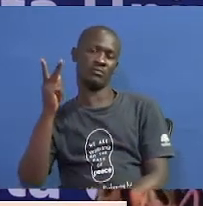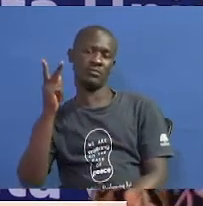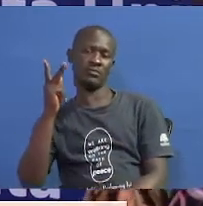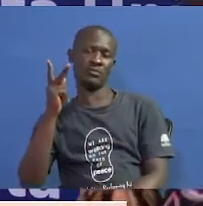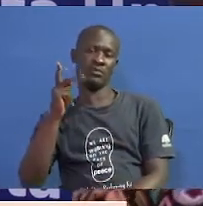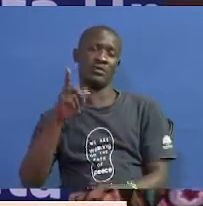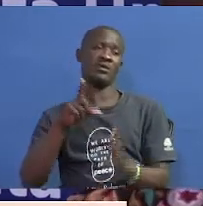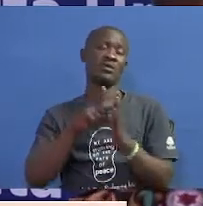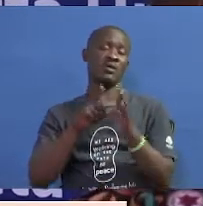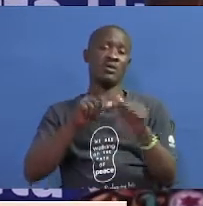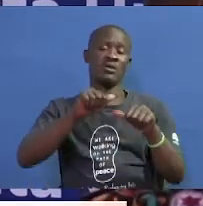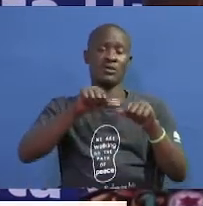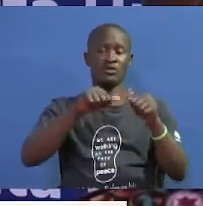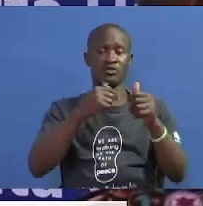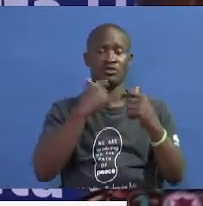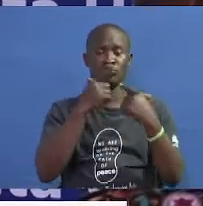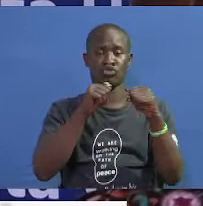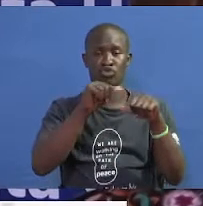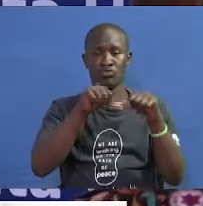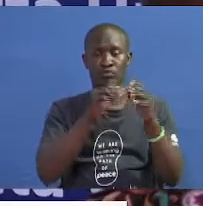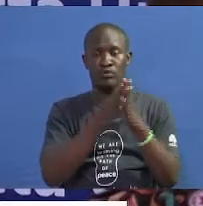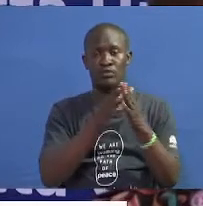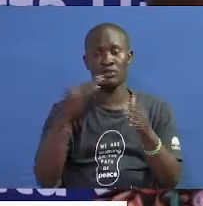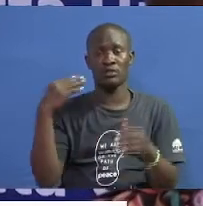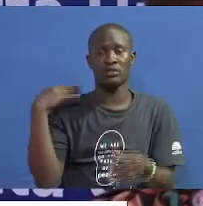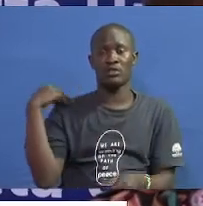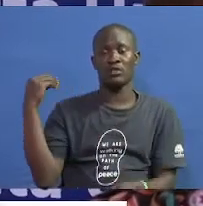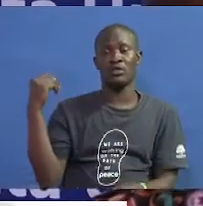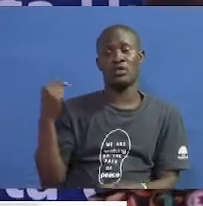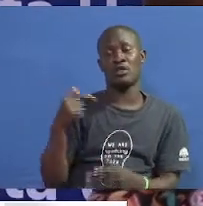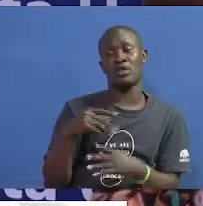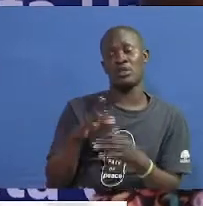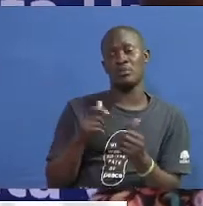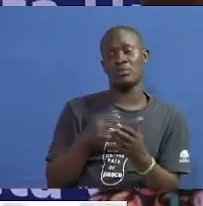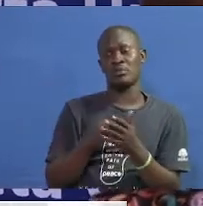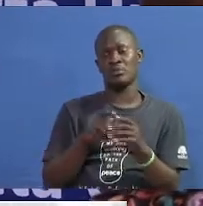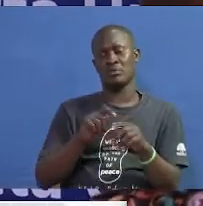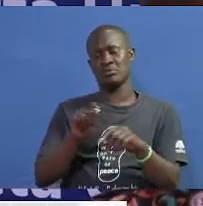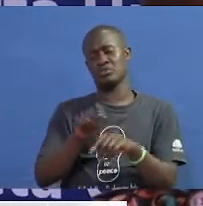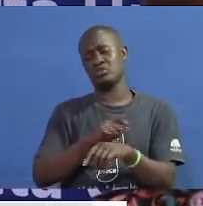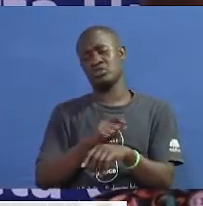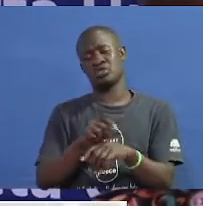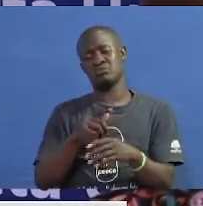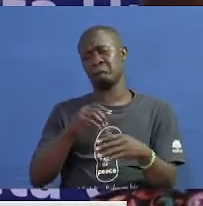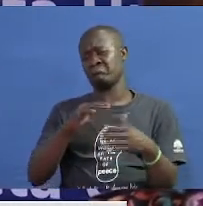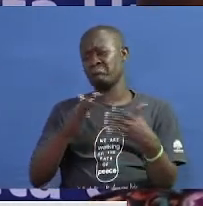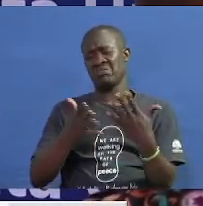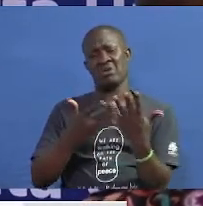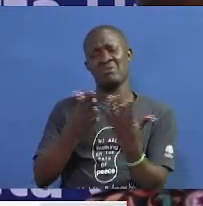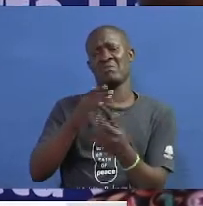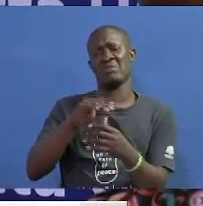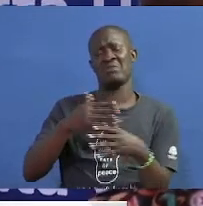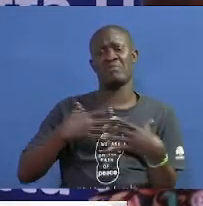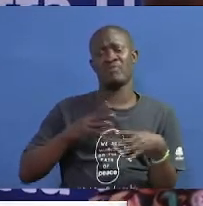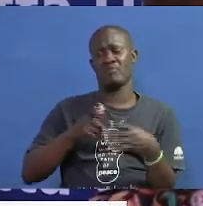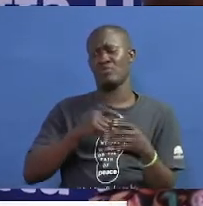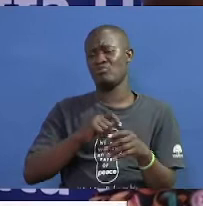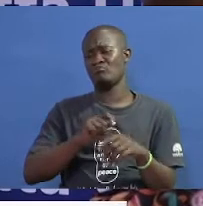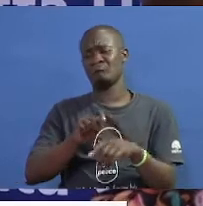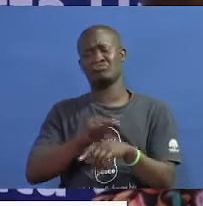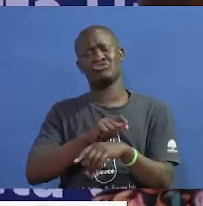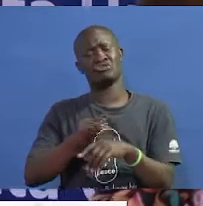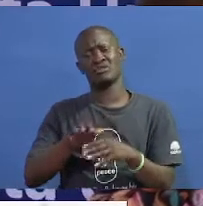Okay, let's talk about the numbers now of the trainees and people you've been able to train. I've seen a number of up